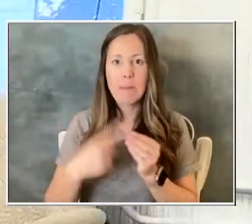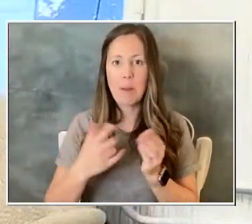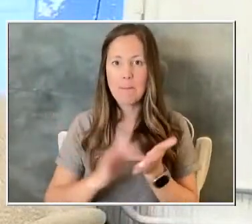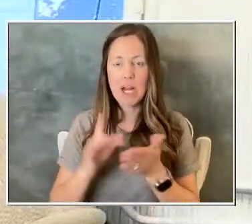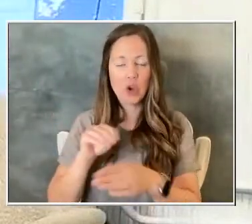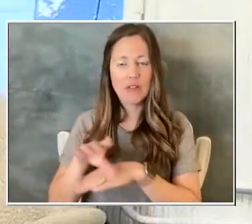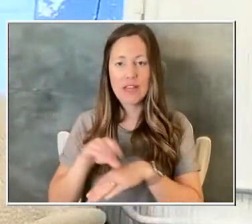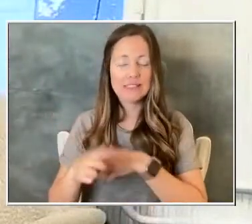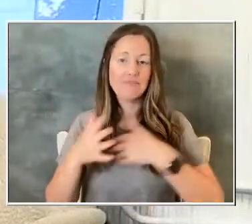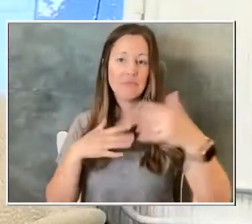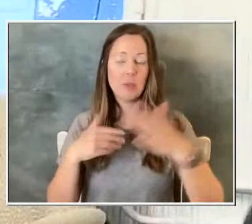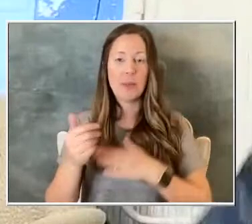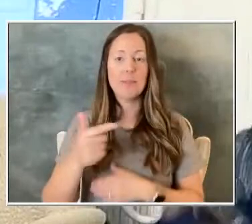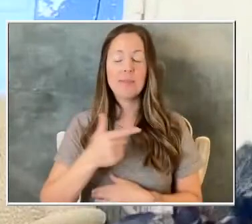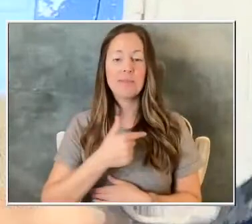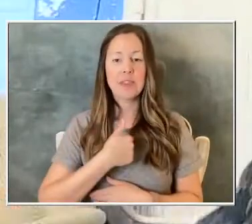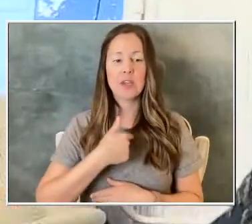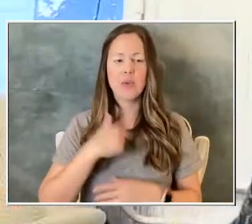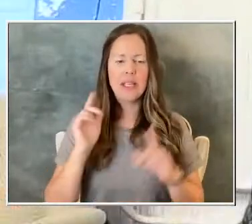I'd